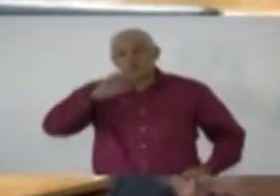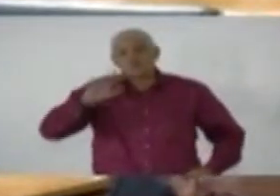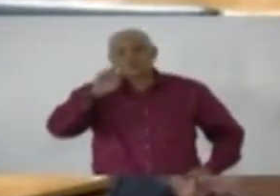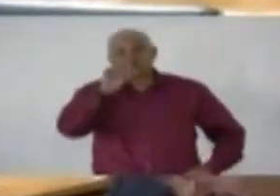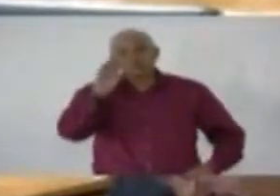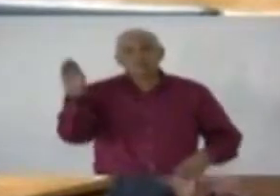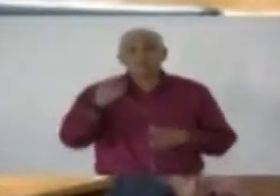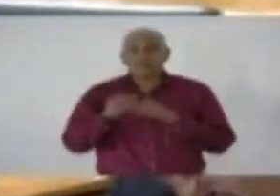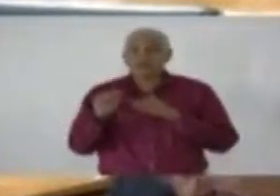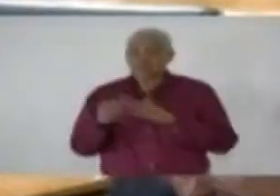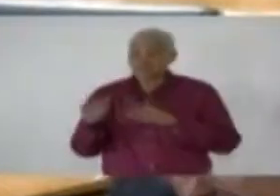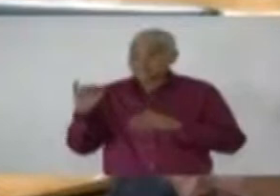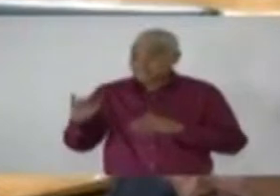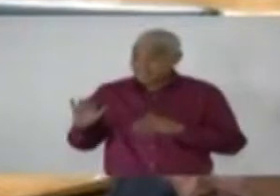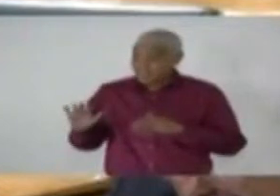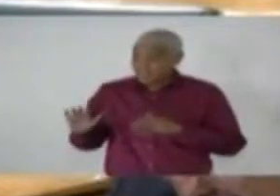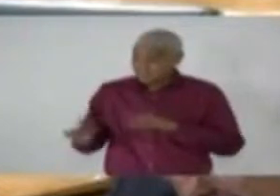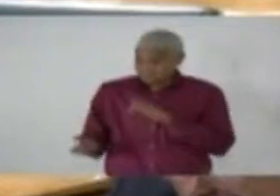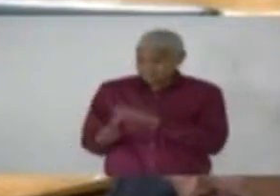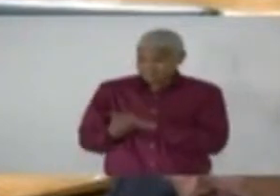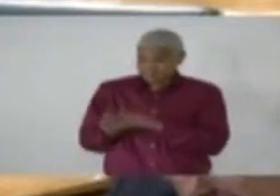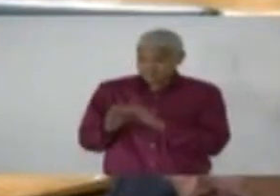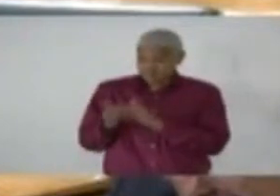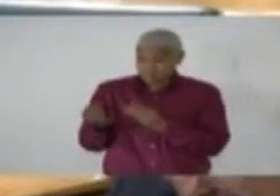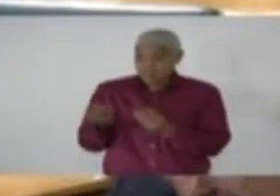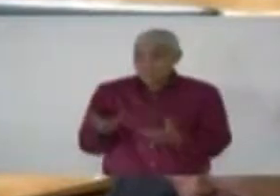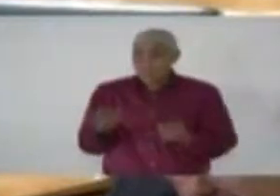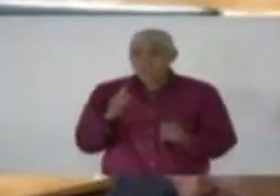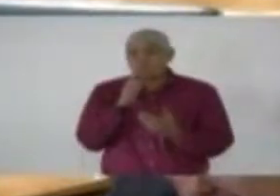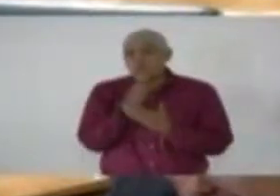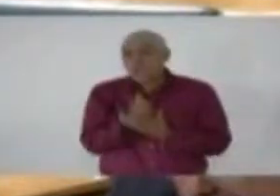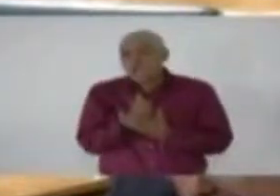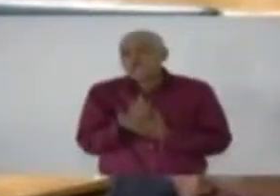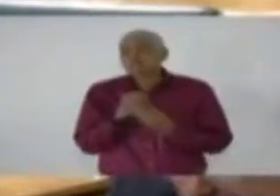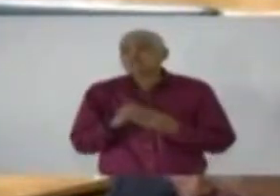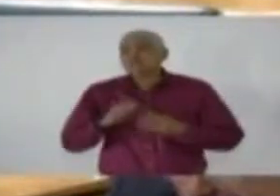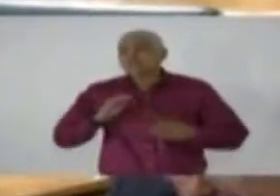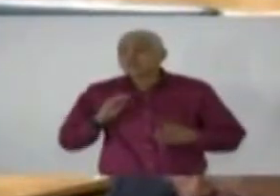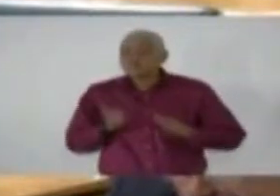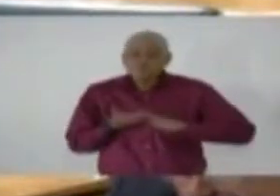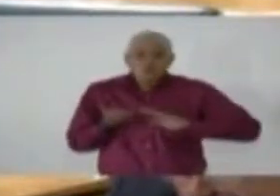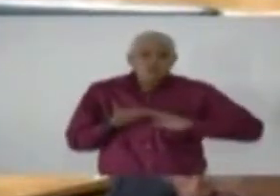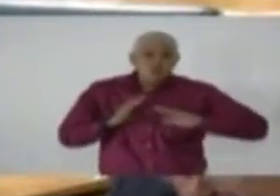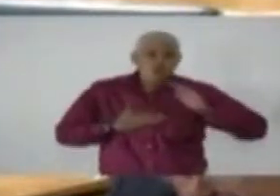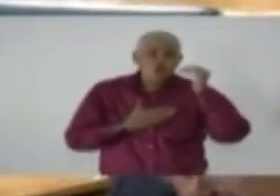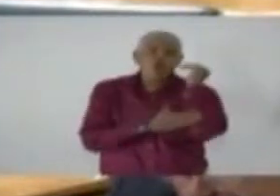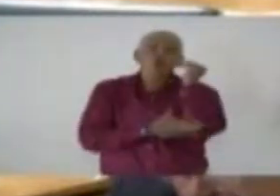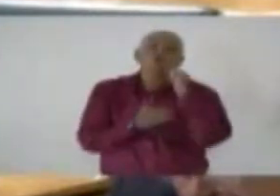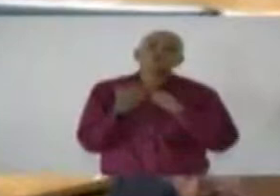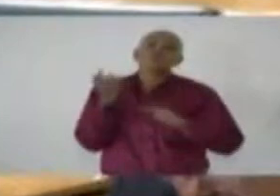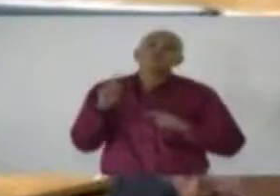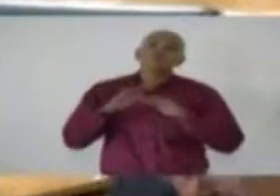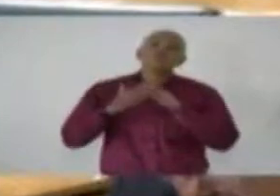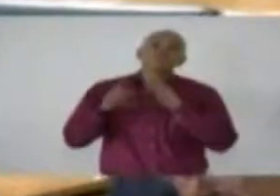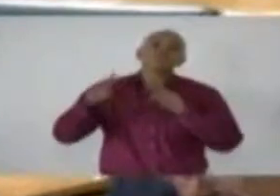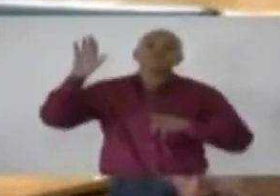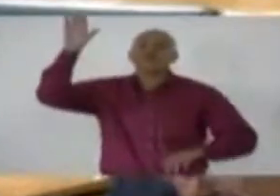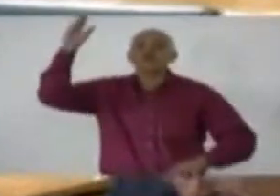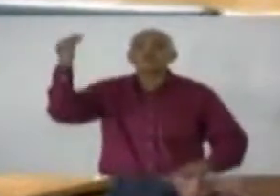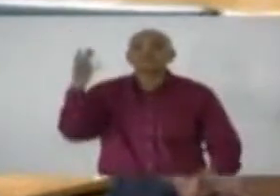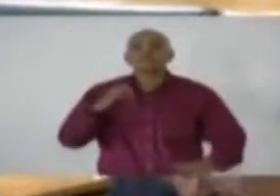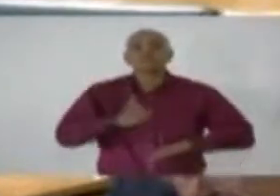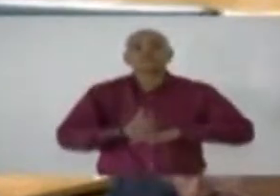billion of that comes to Jamaica, that helps in running our country, comes from the diaspora, and I want